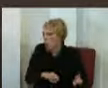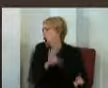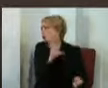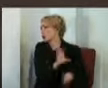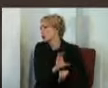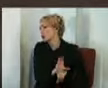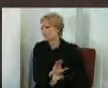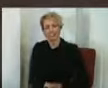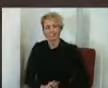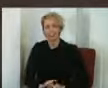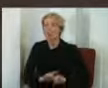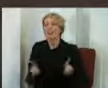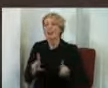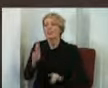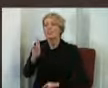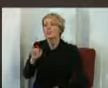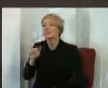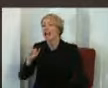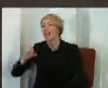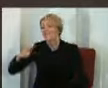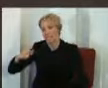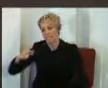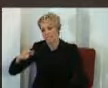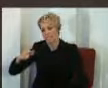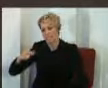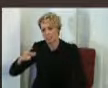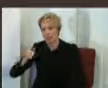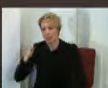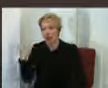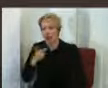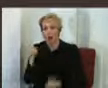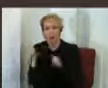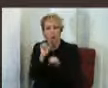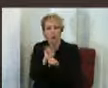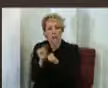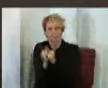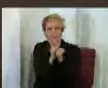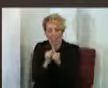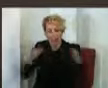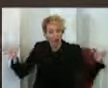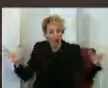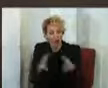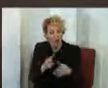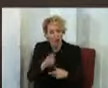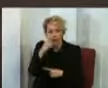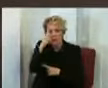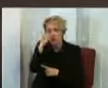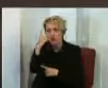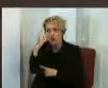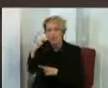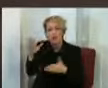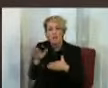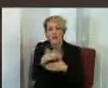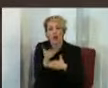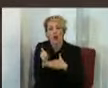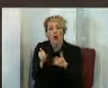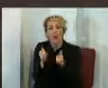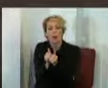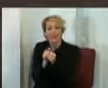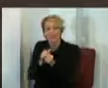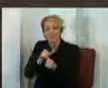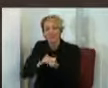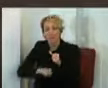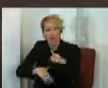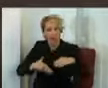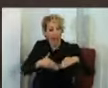But the uniting Church of Christ. And the dream is that we'll be able to share hands one across the